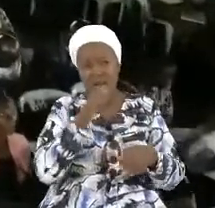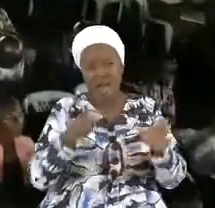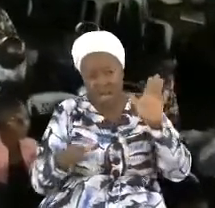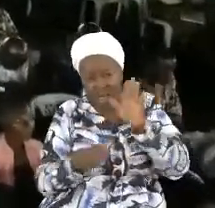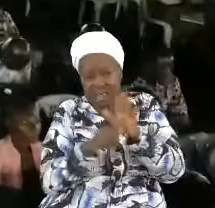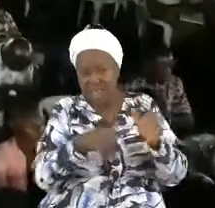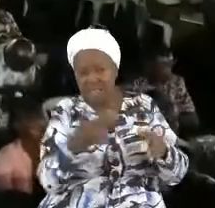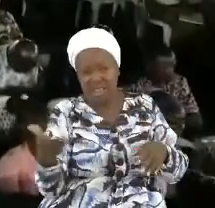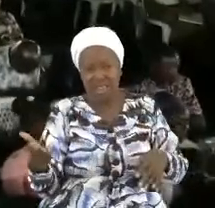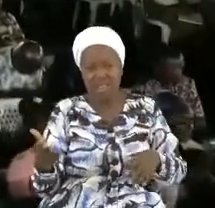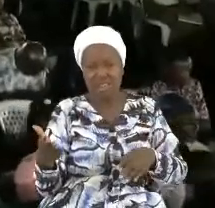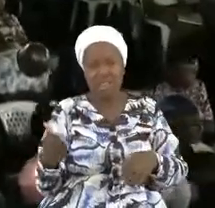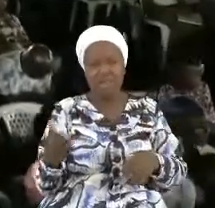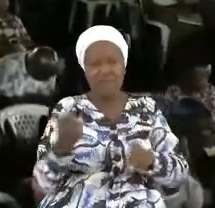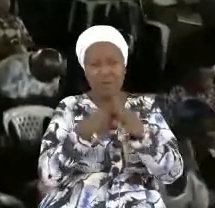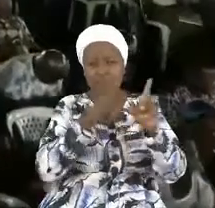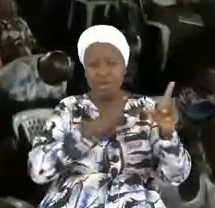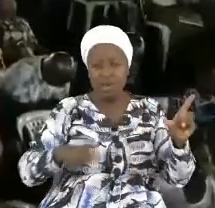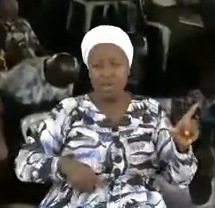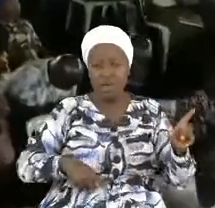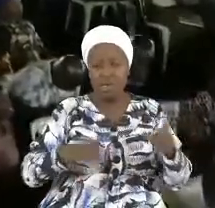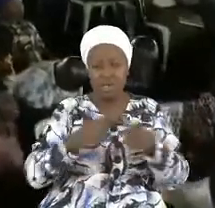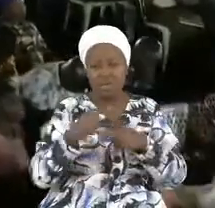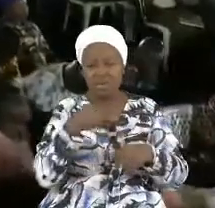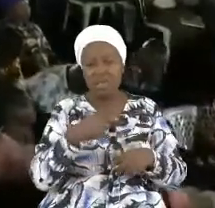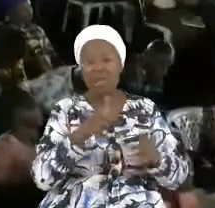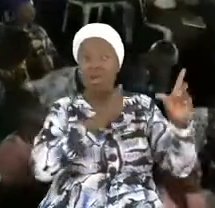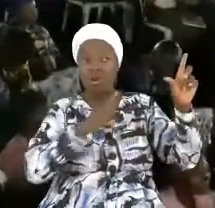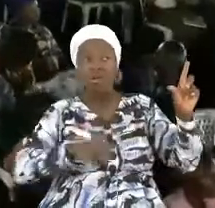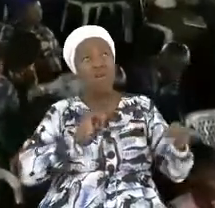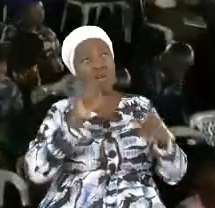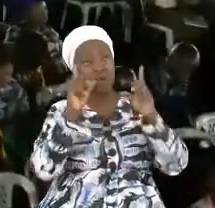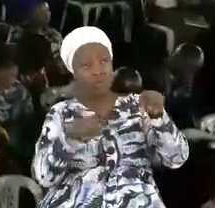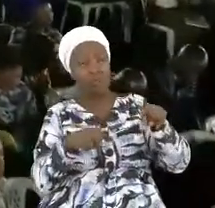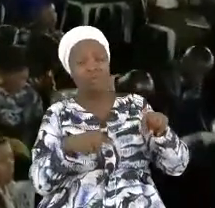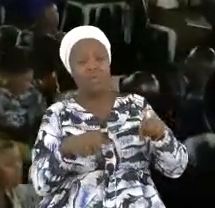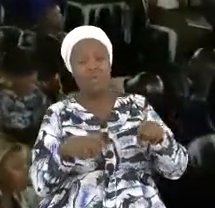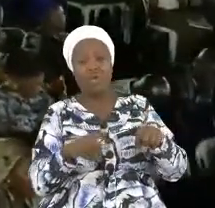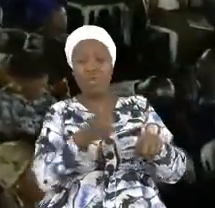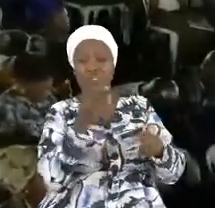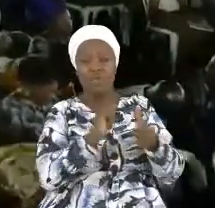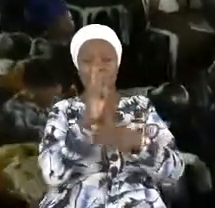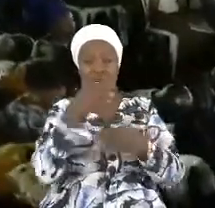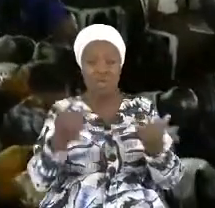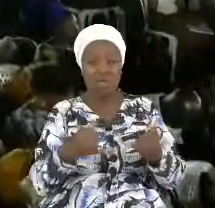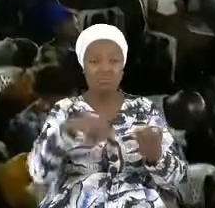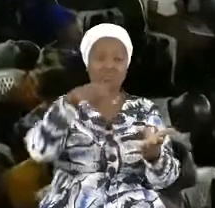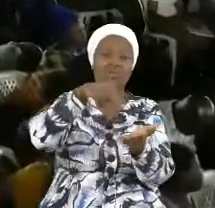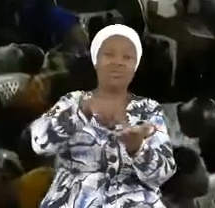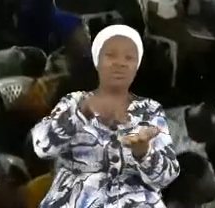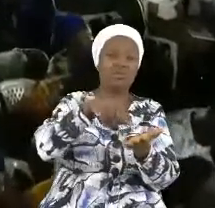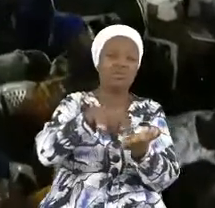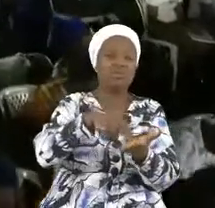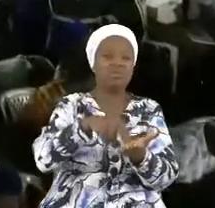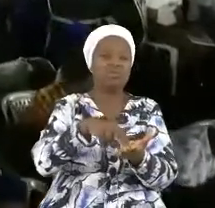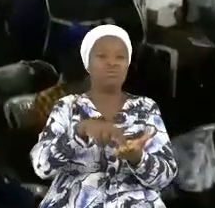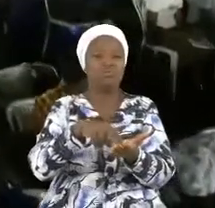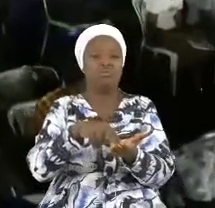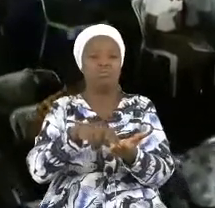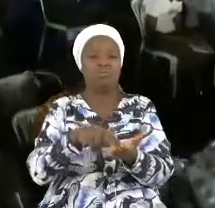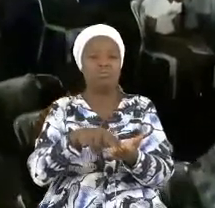I come. Wherever you are, you rise up. God bless you. You want that change